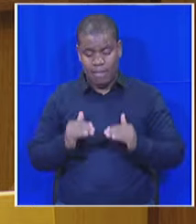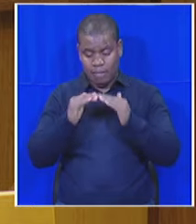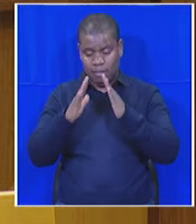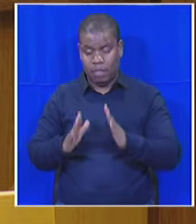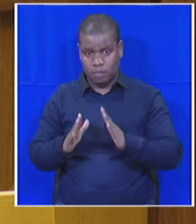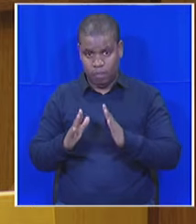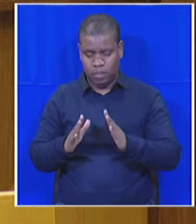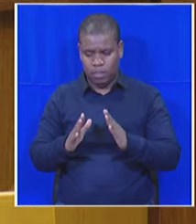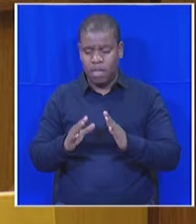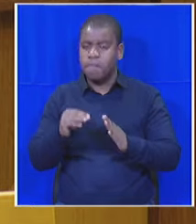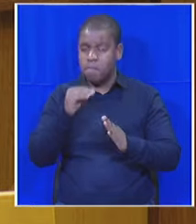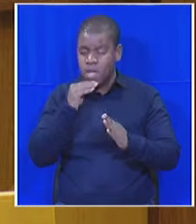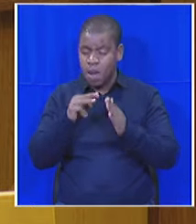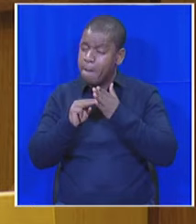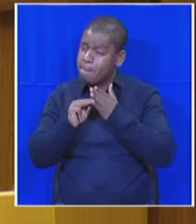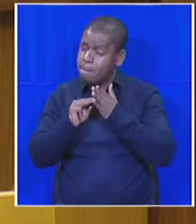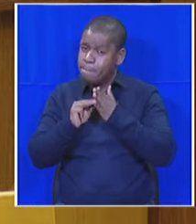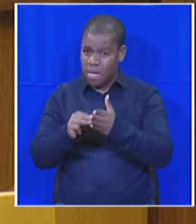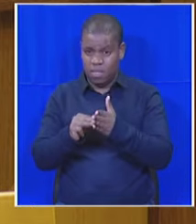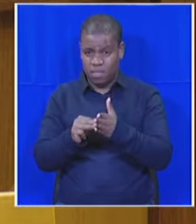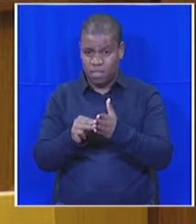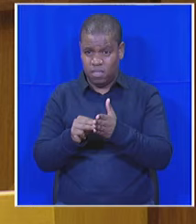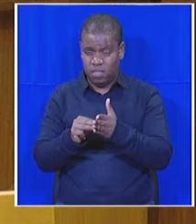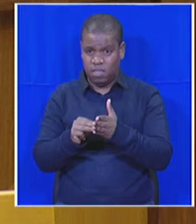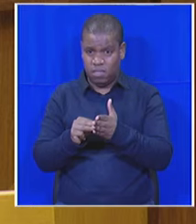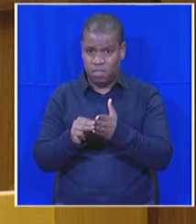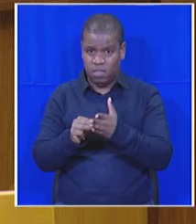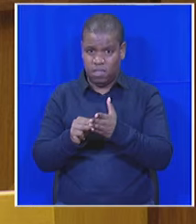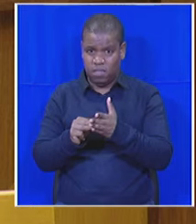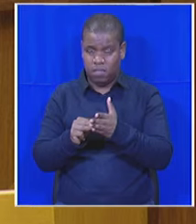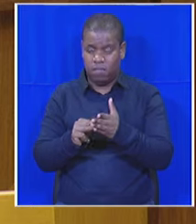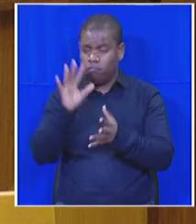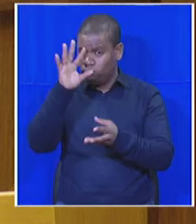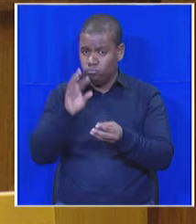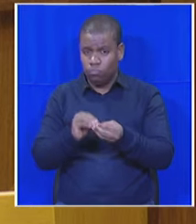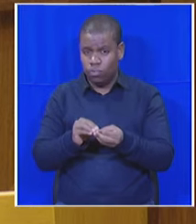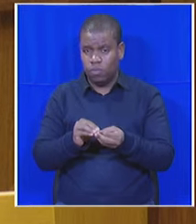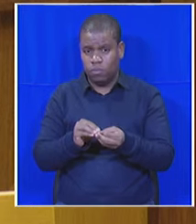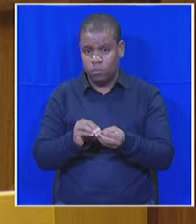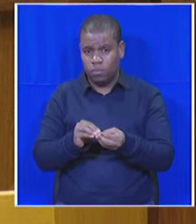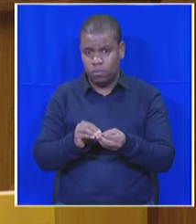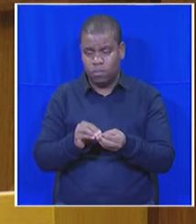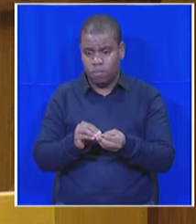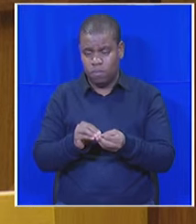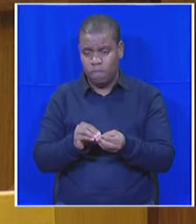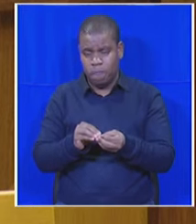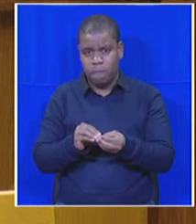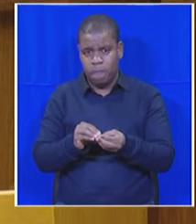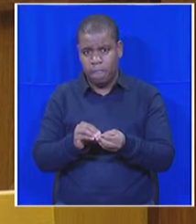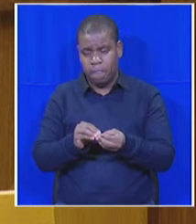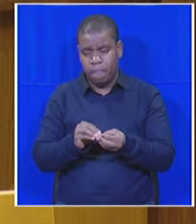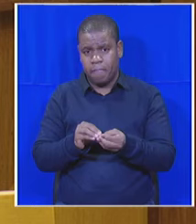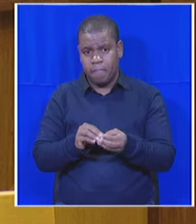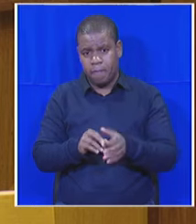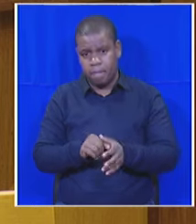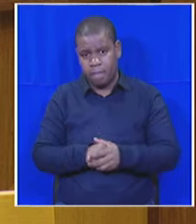oluzizigidigidi eziphaya kuma-30. Phofu esithi xa sijonga siyikomiti sifumanise into